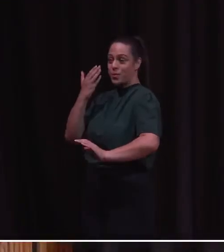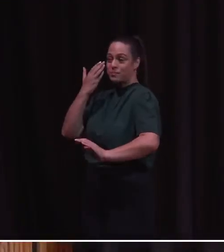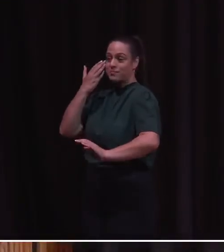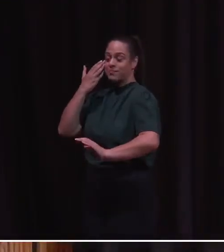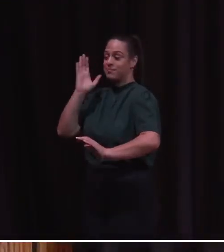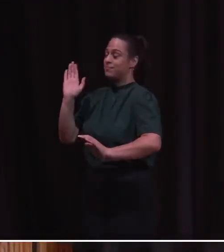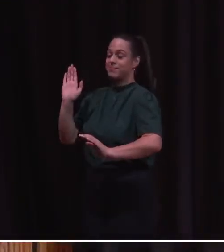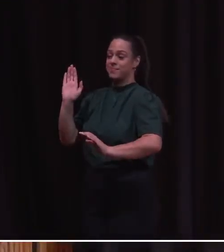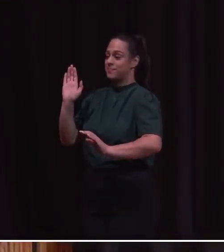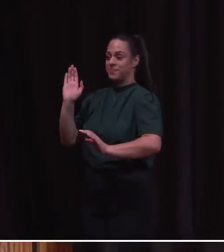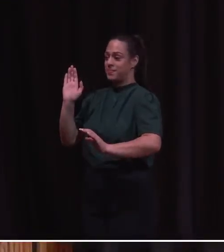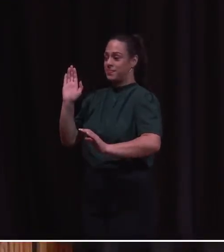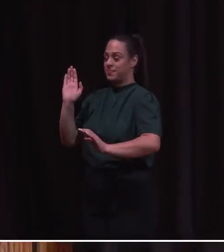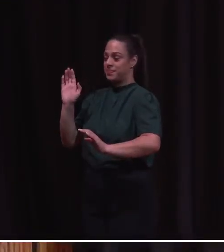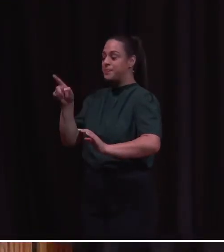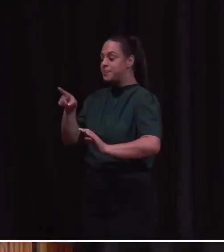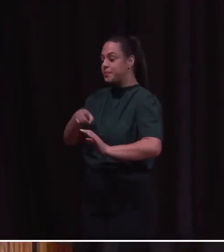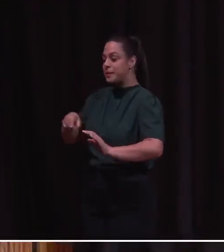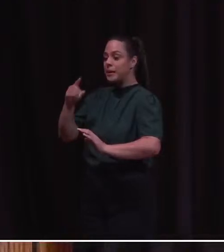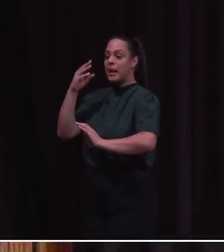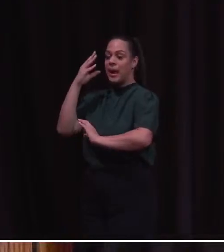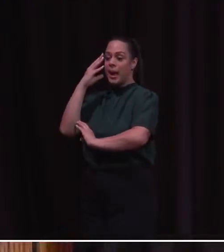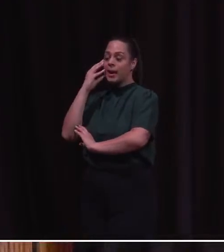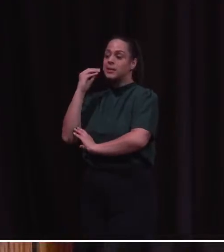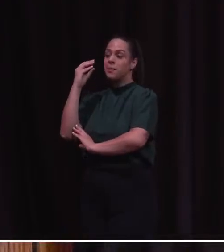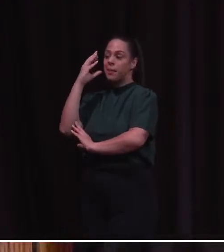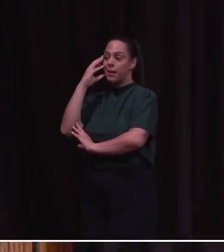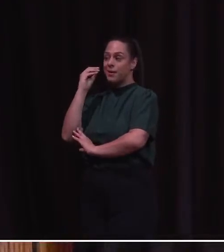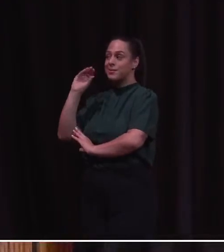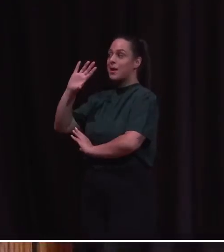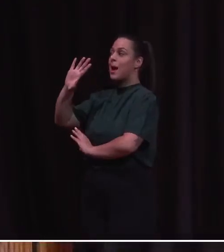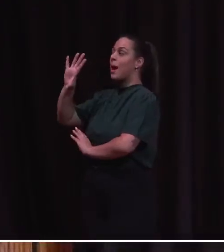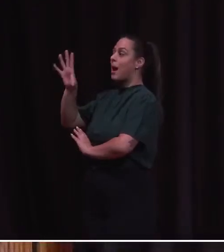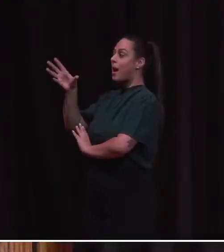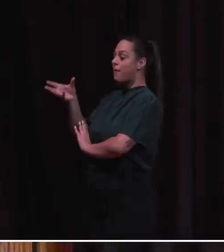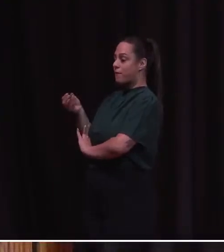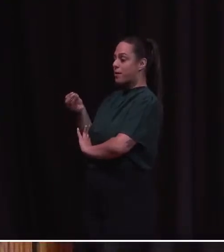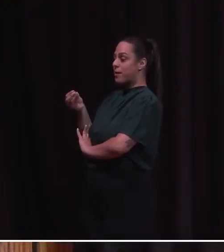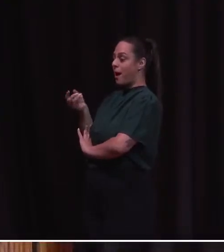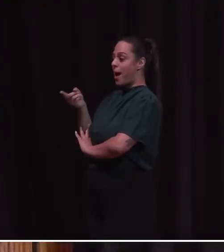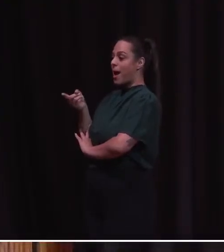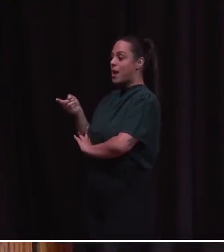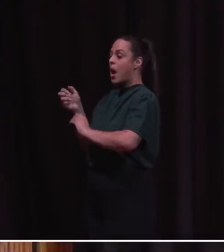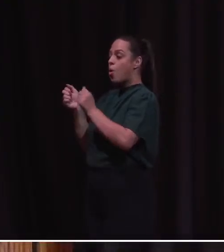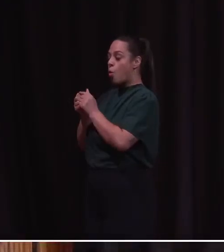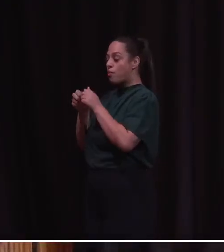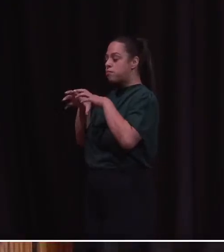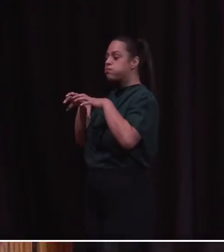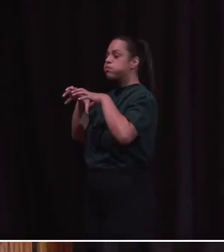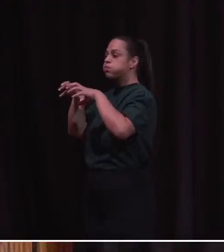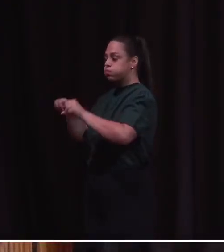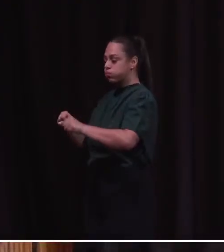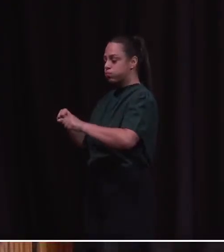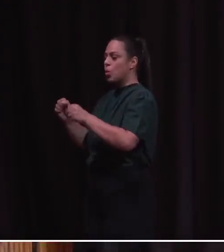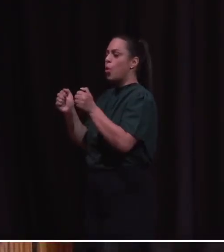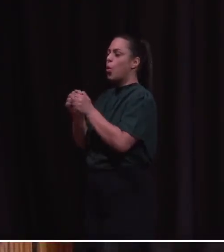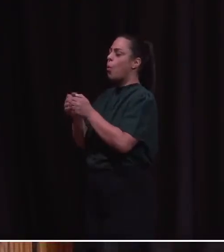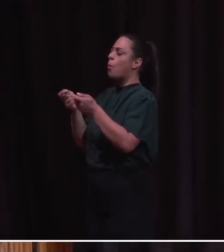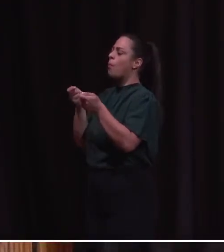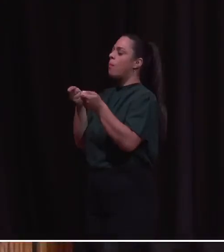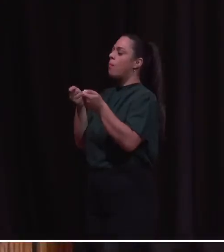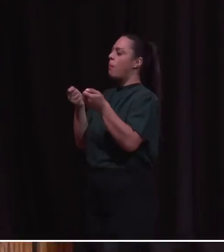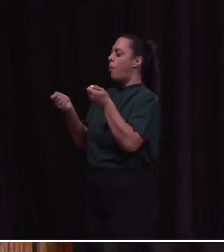In the African experience of the coloniality of power, there were two phases of European